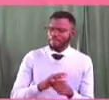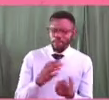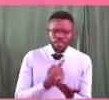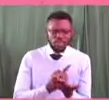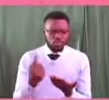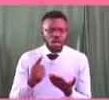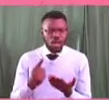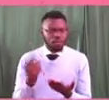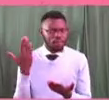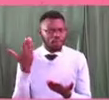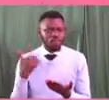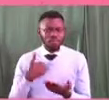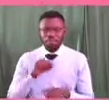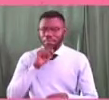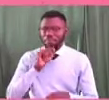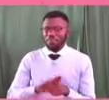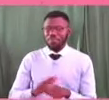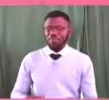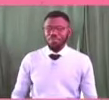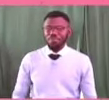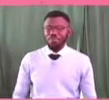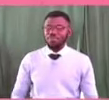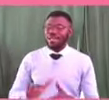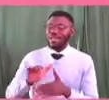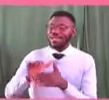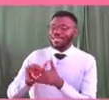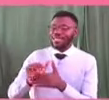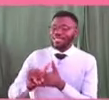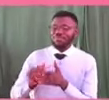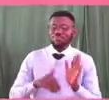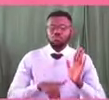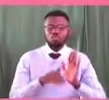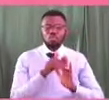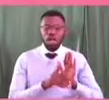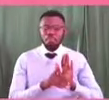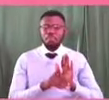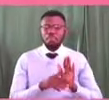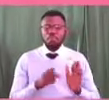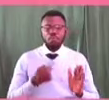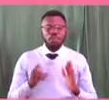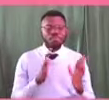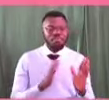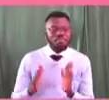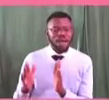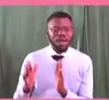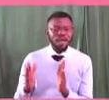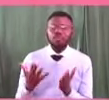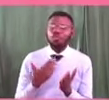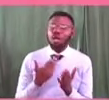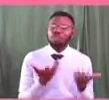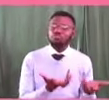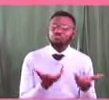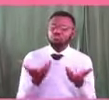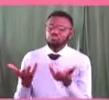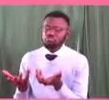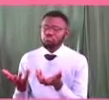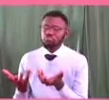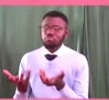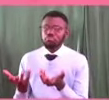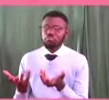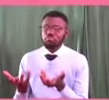earlier this week, the internship program that we intentionally wanted to bring all